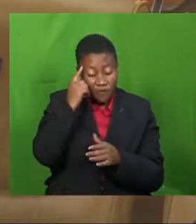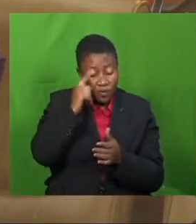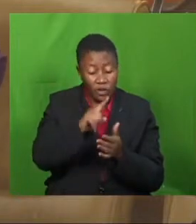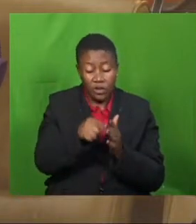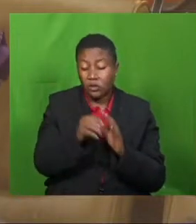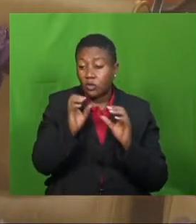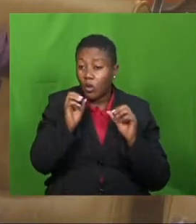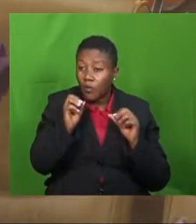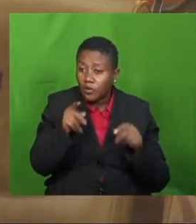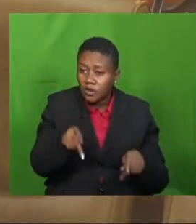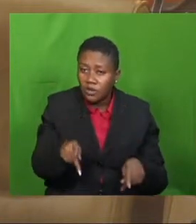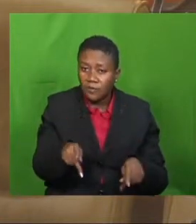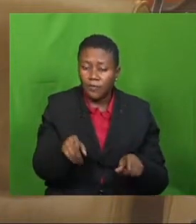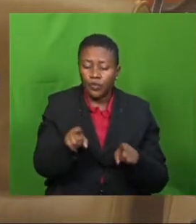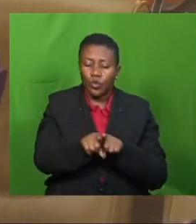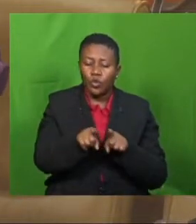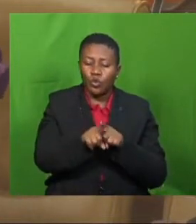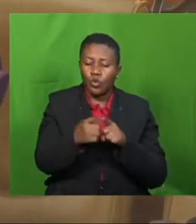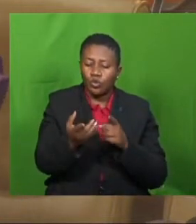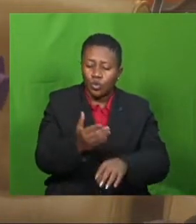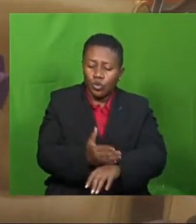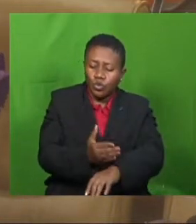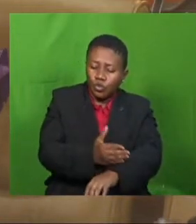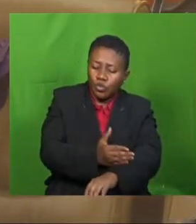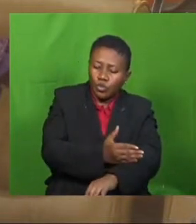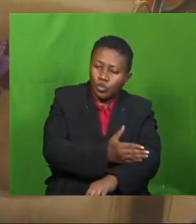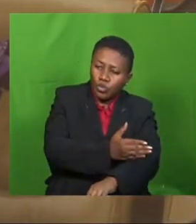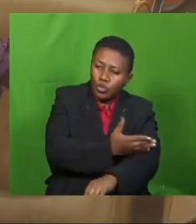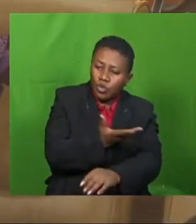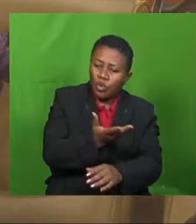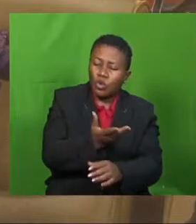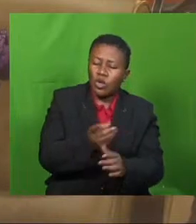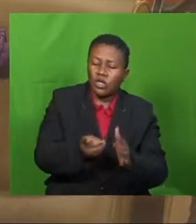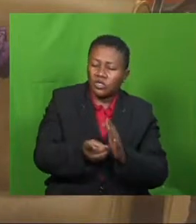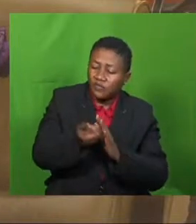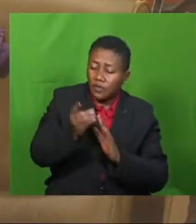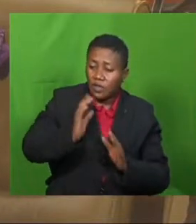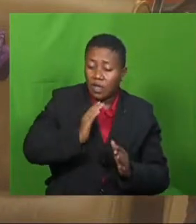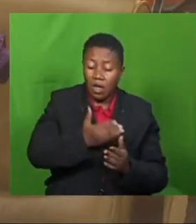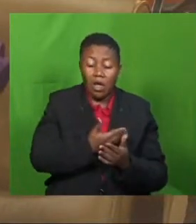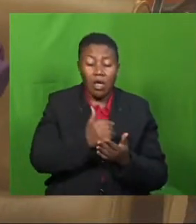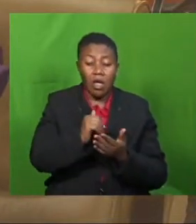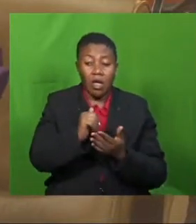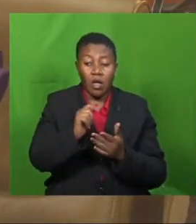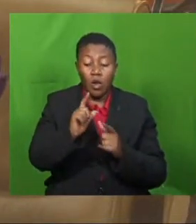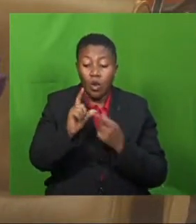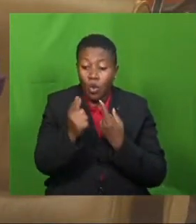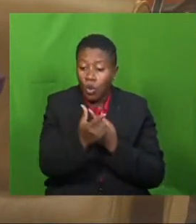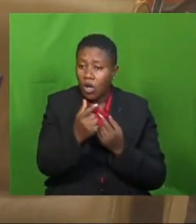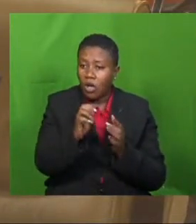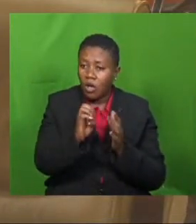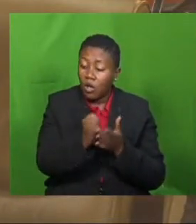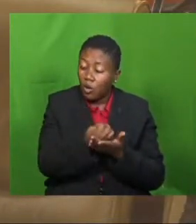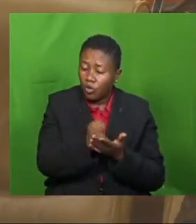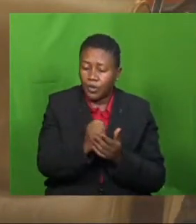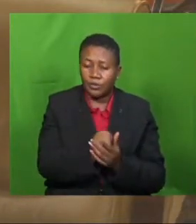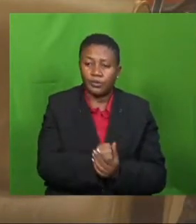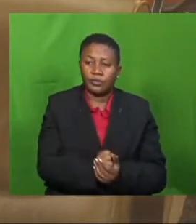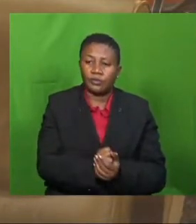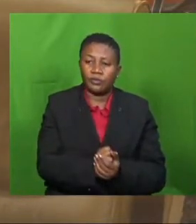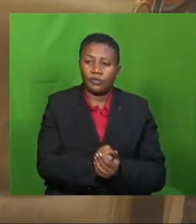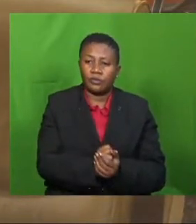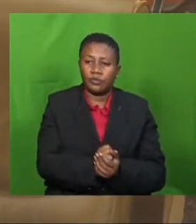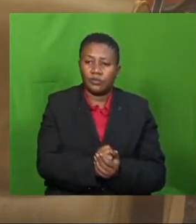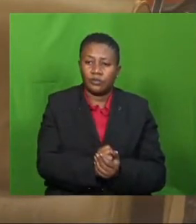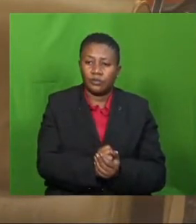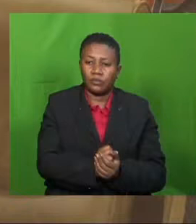to also grow our local economies. Mr. Speaker, I believe that digital technology will be